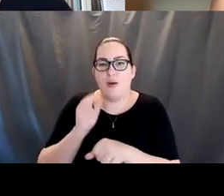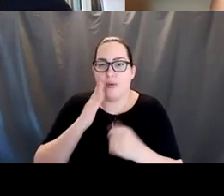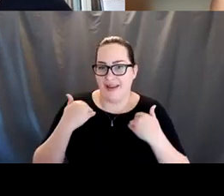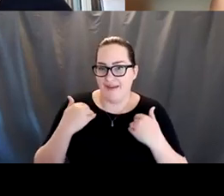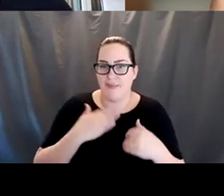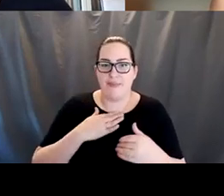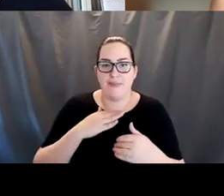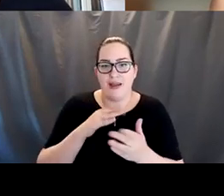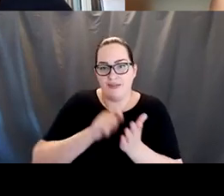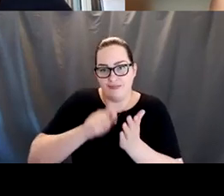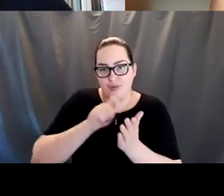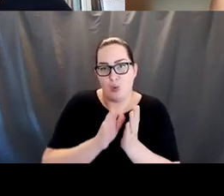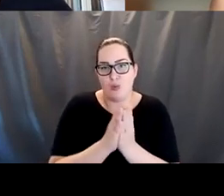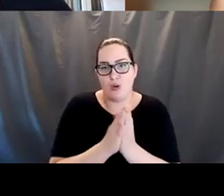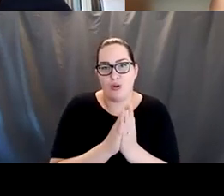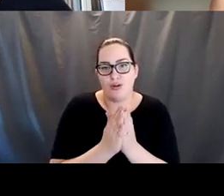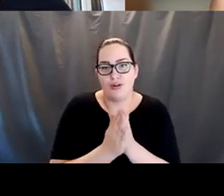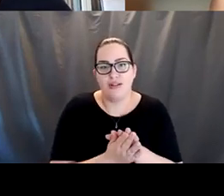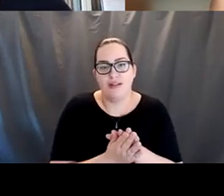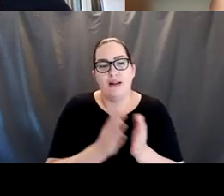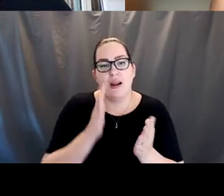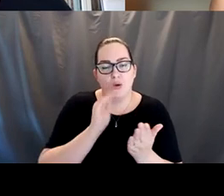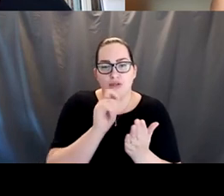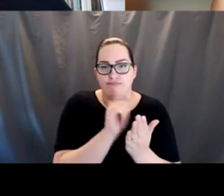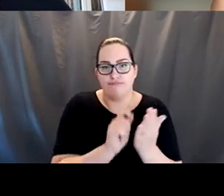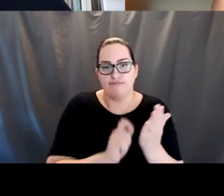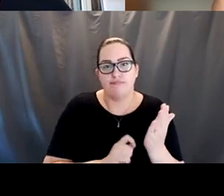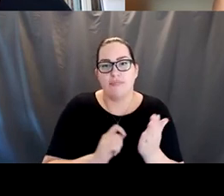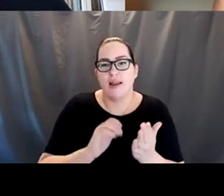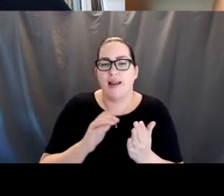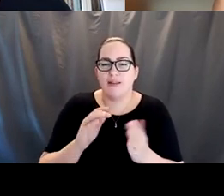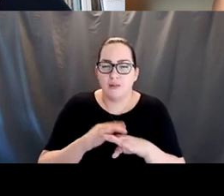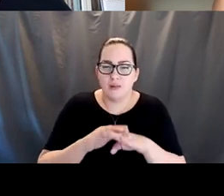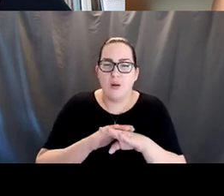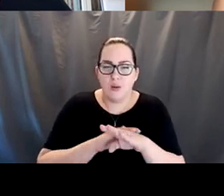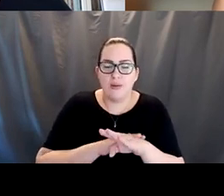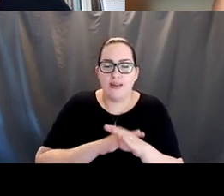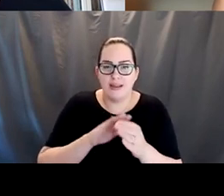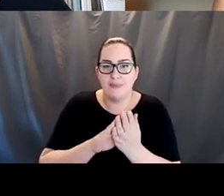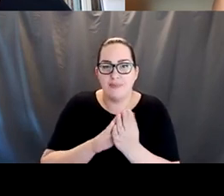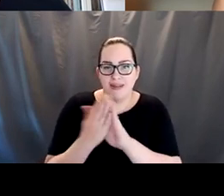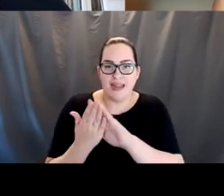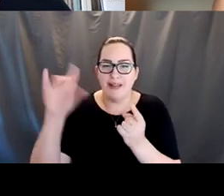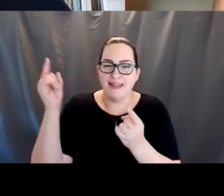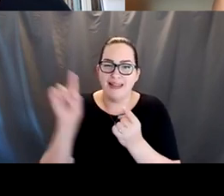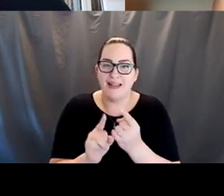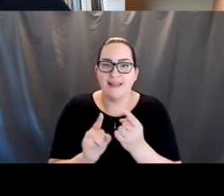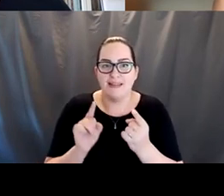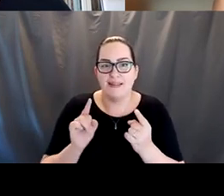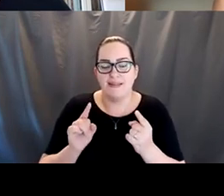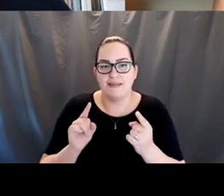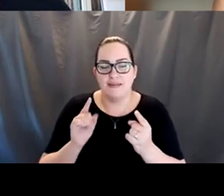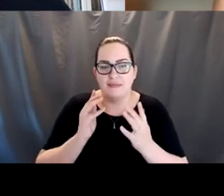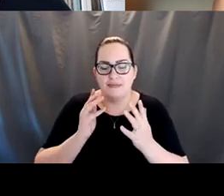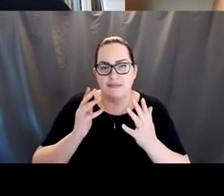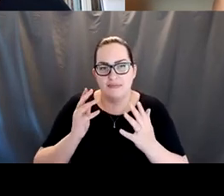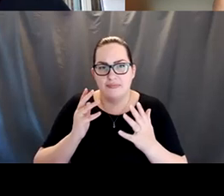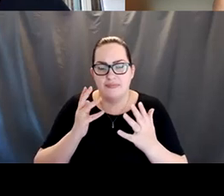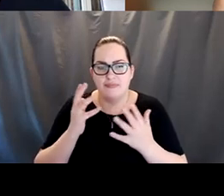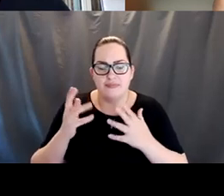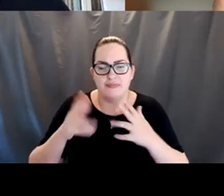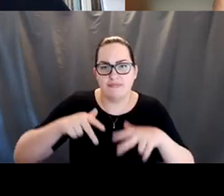on Twitter when I've said as much, that I think people need to think more critically, and they say it's not my job, it's your job to explain. So